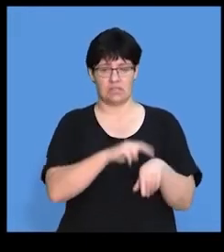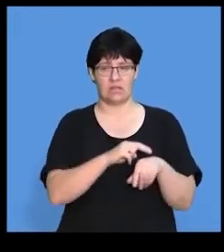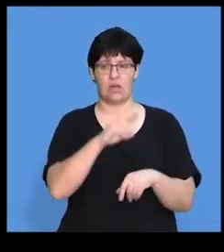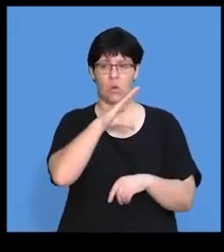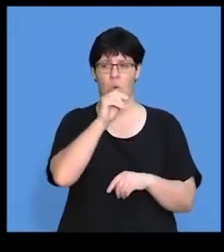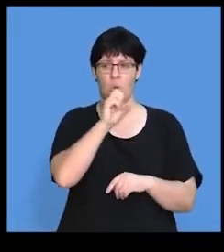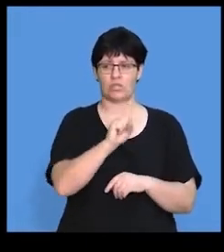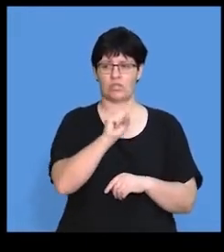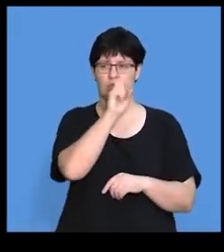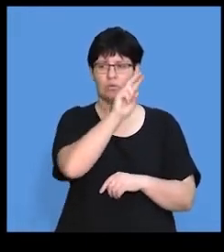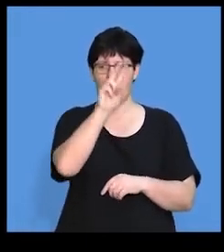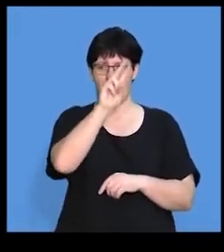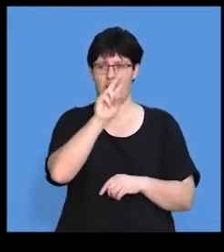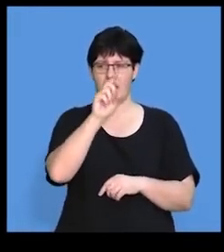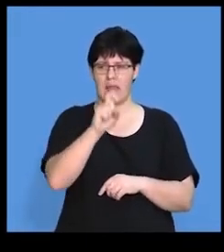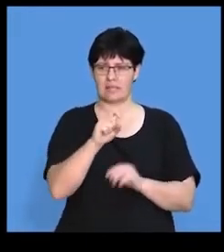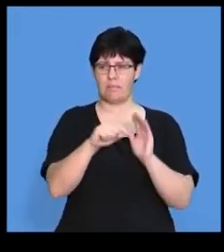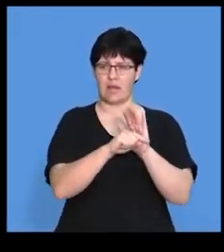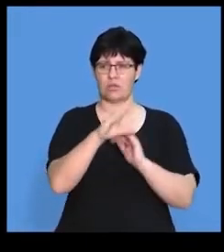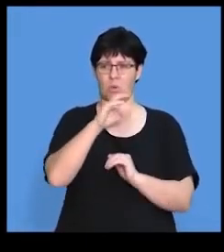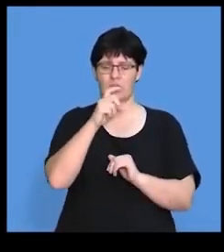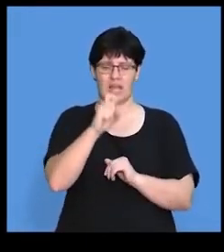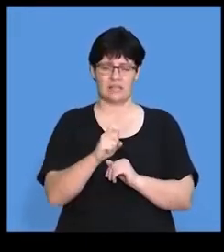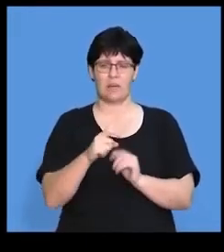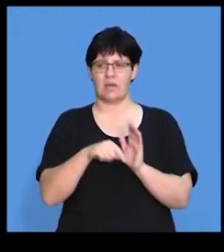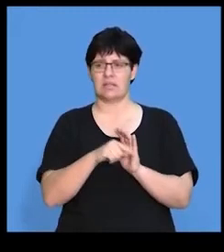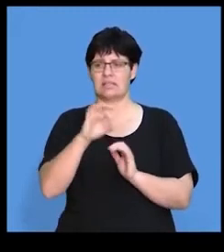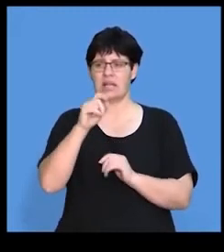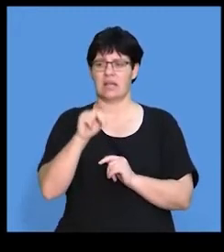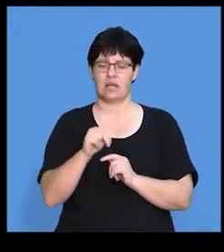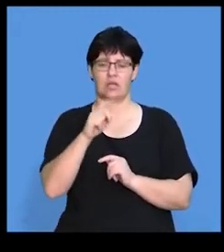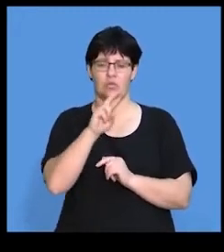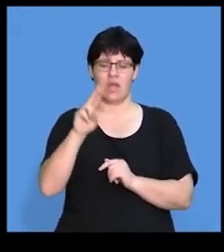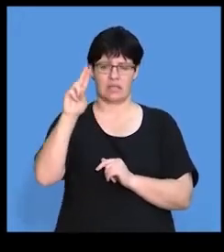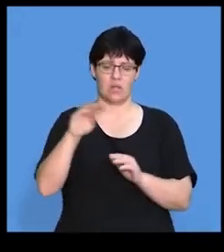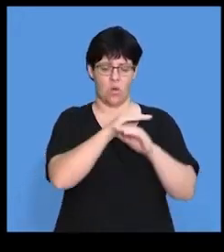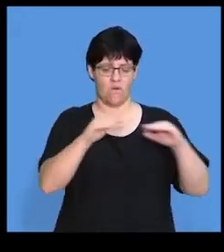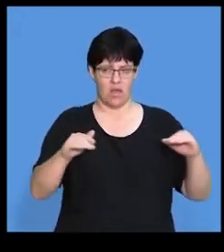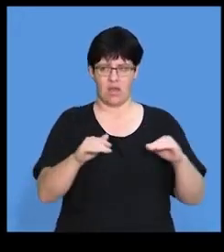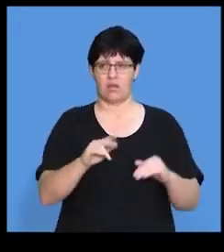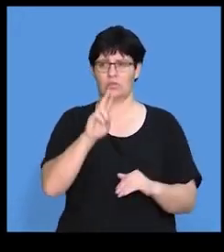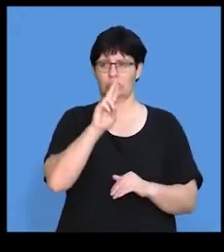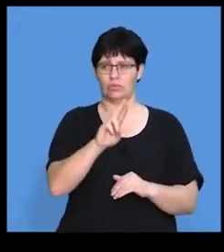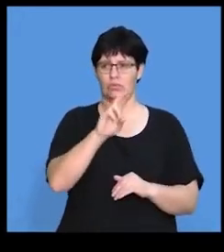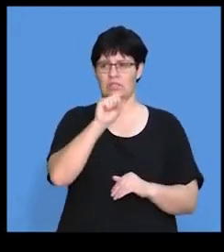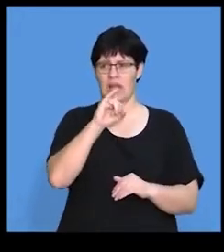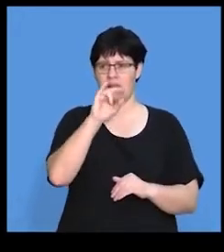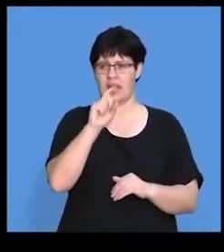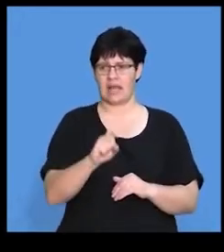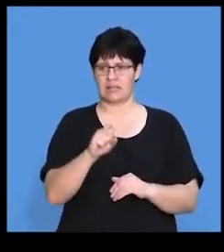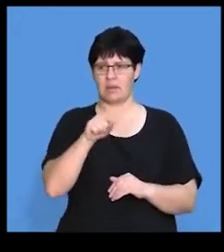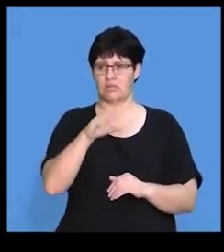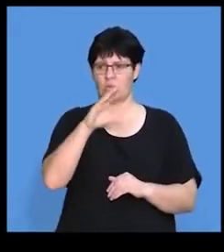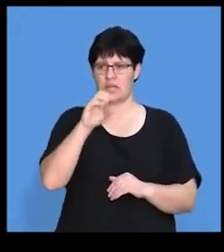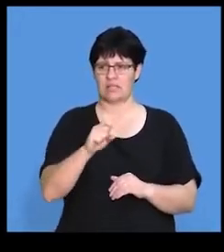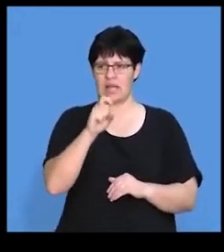cos squared x minus cos x minus sine squared x all over 2 sine x cos x plus